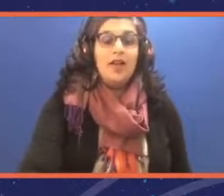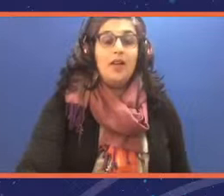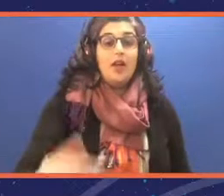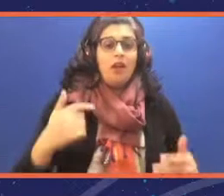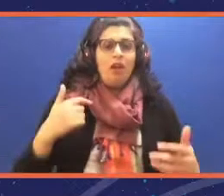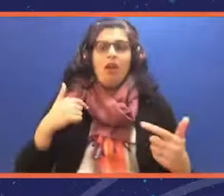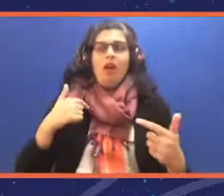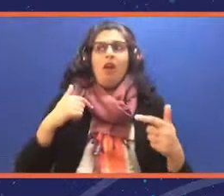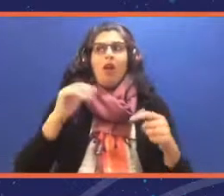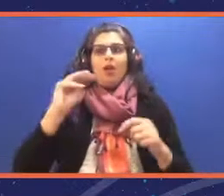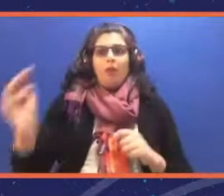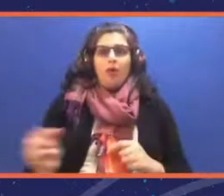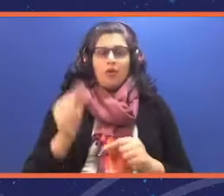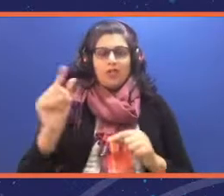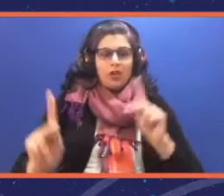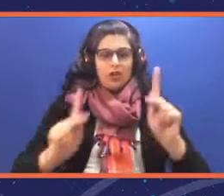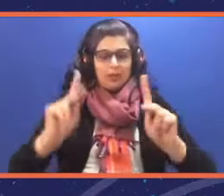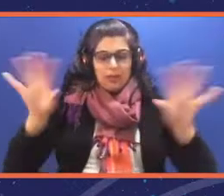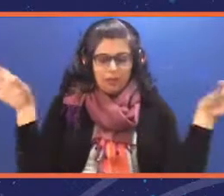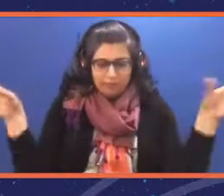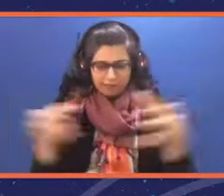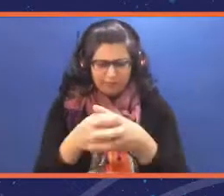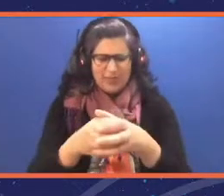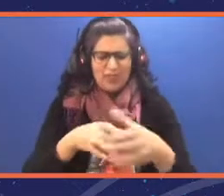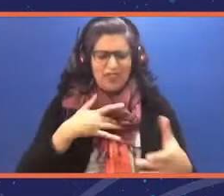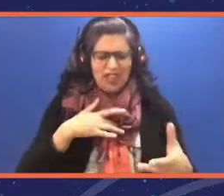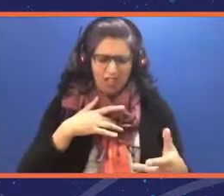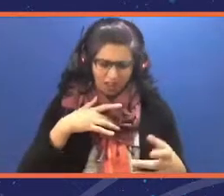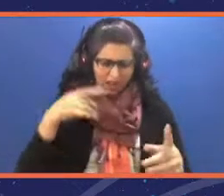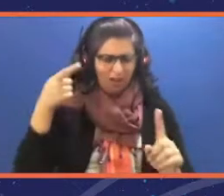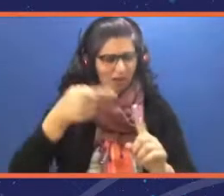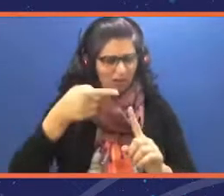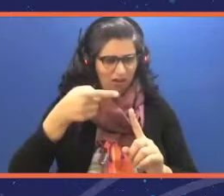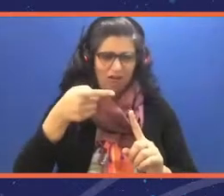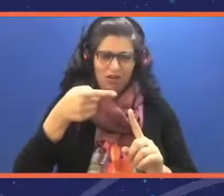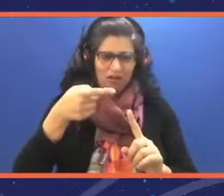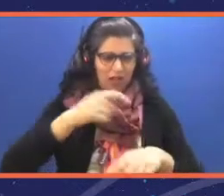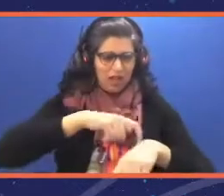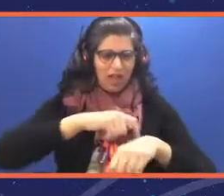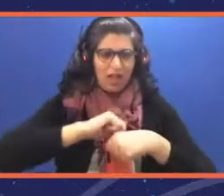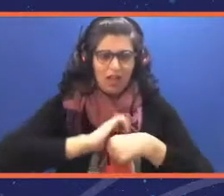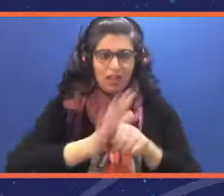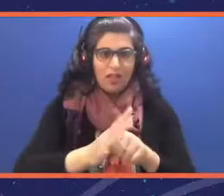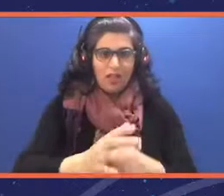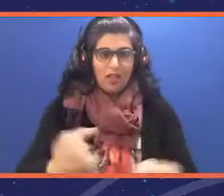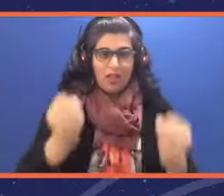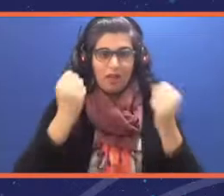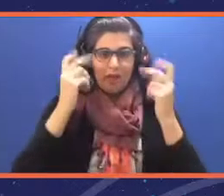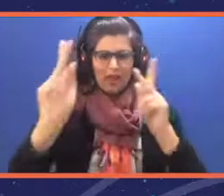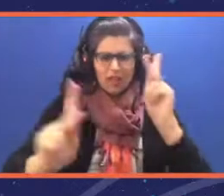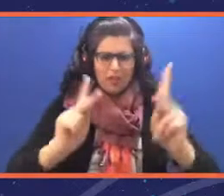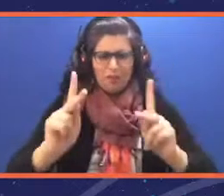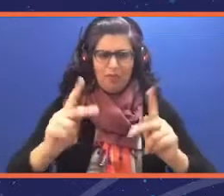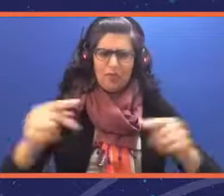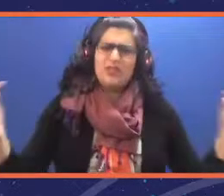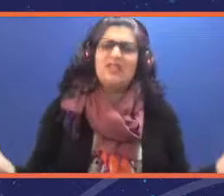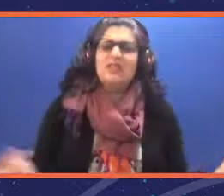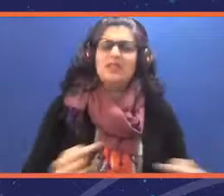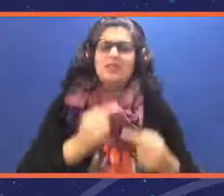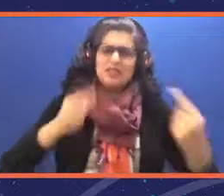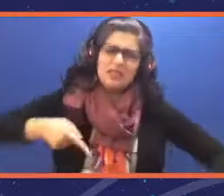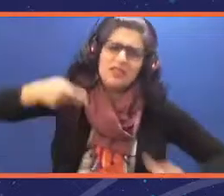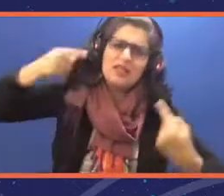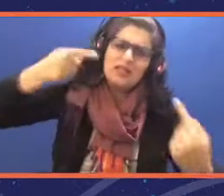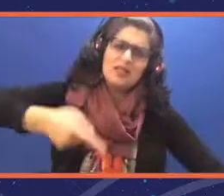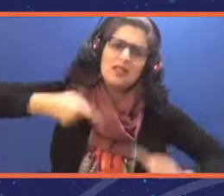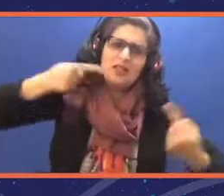this really pivotal time during the pandemic, where we felt like a lot of folks were hurting and struggling with